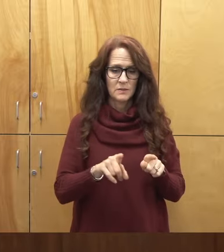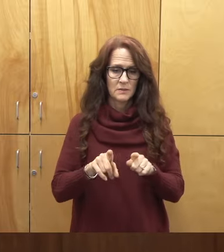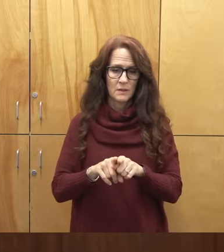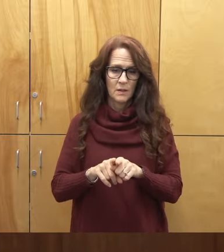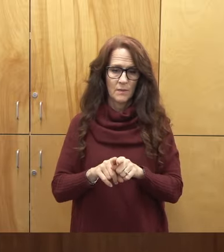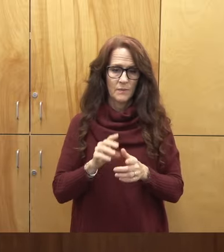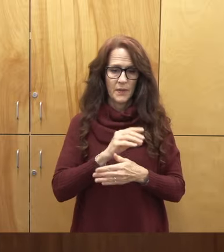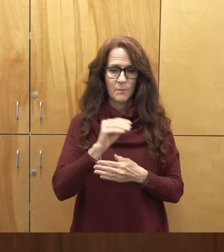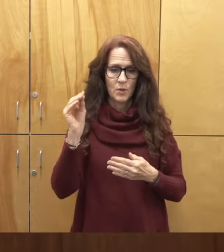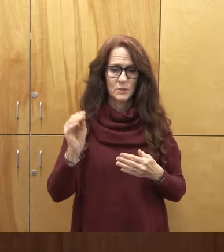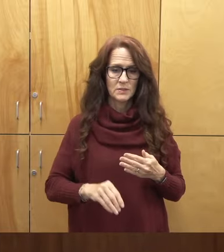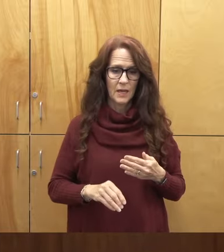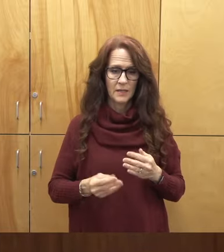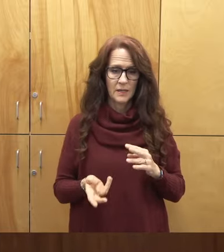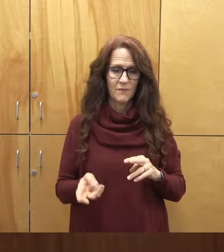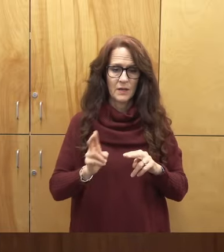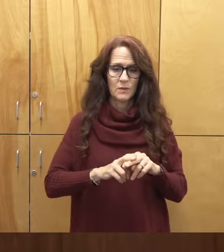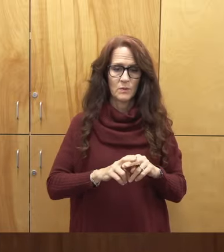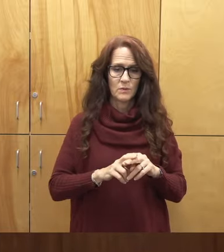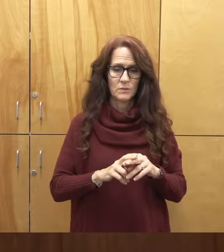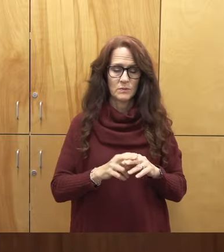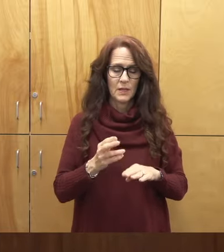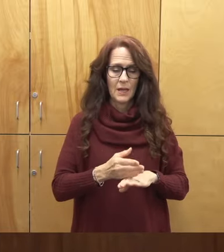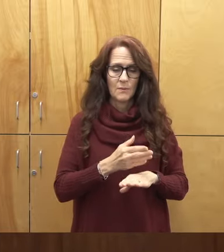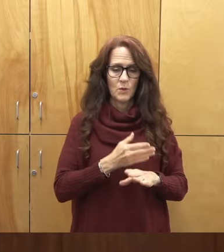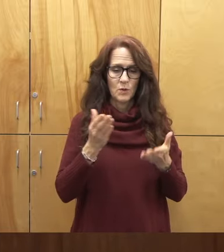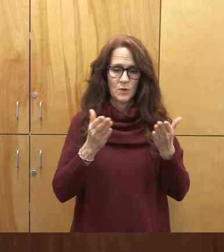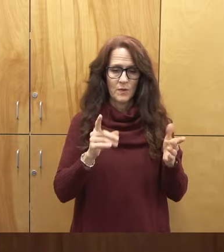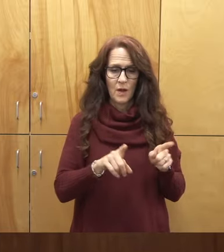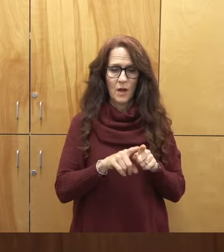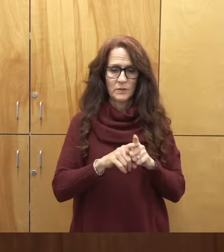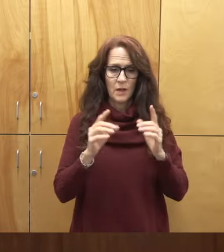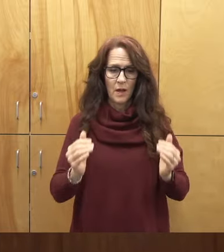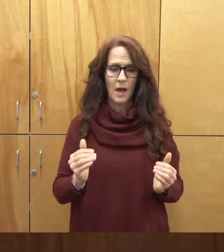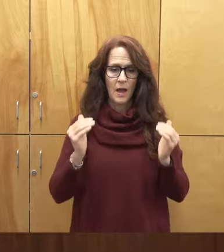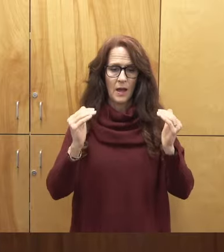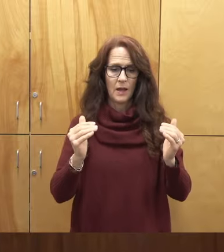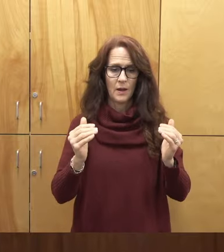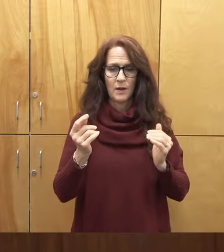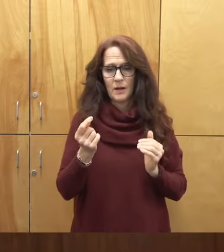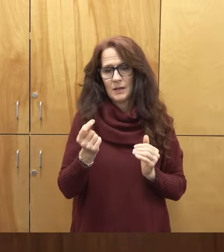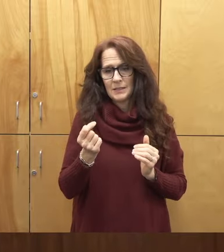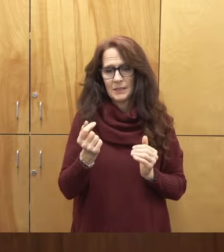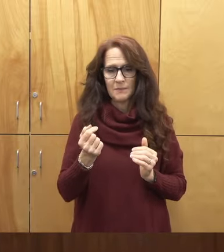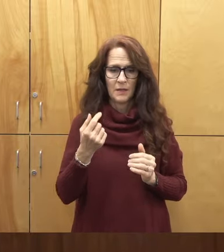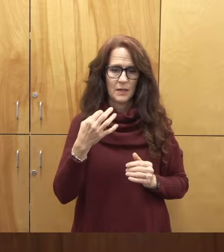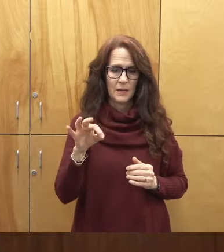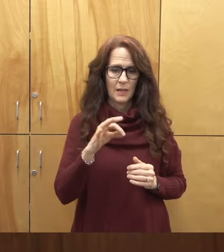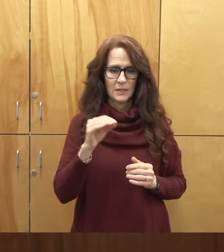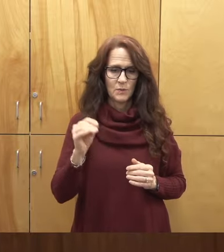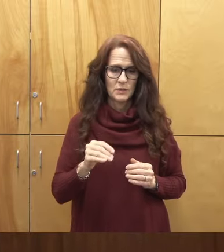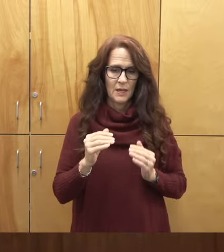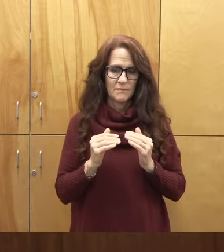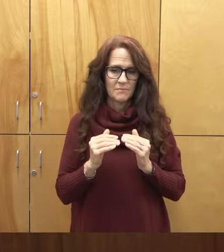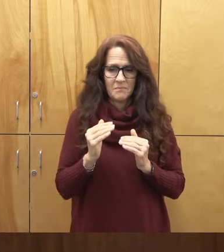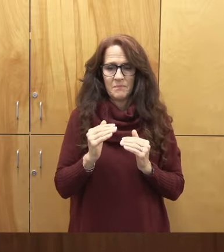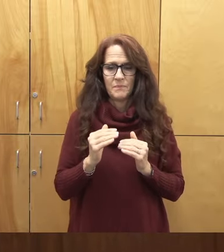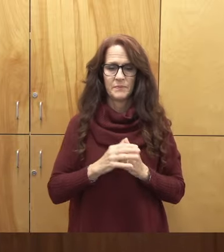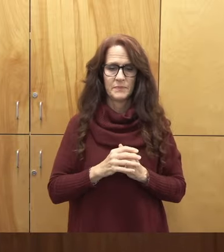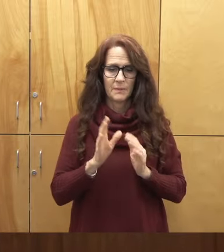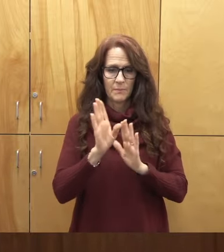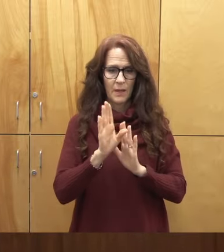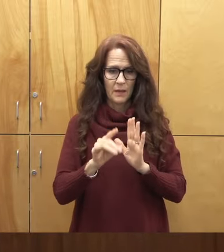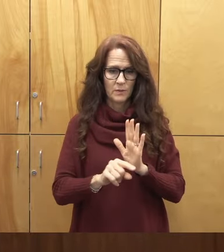the percentage of increased improved services was also higher, to slightly over, I think, 19%. So just some